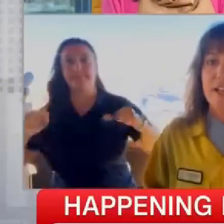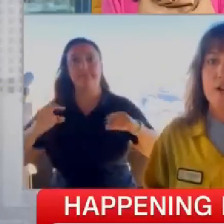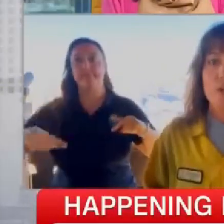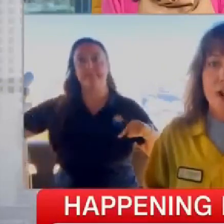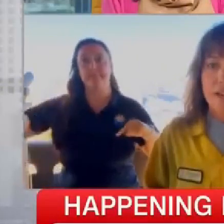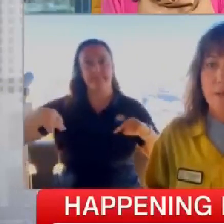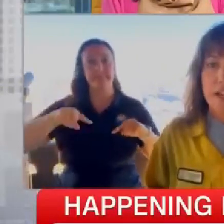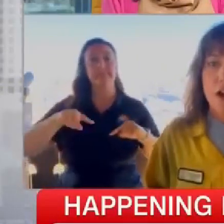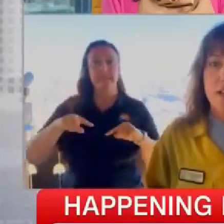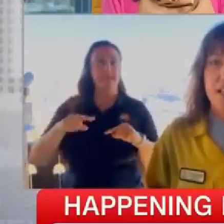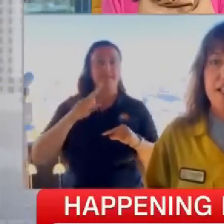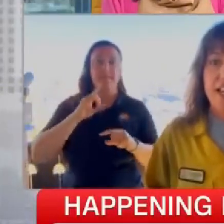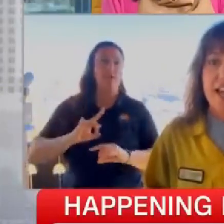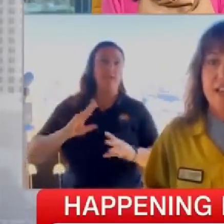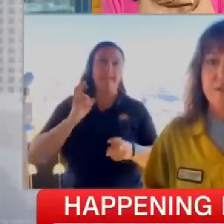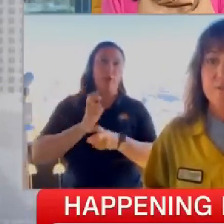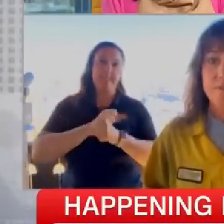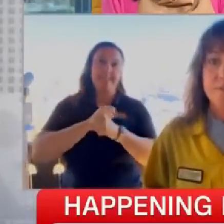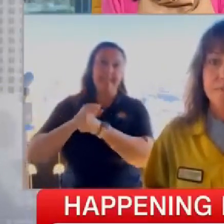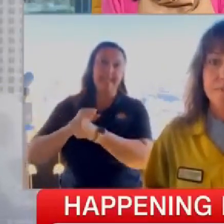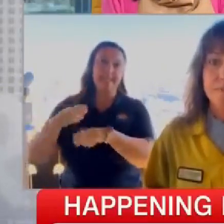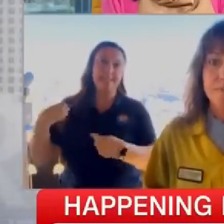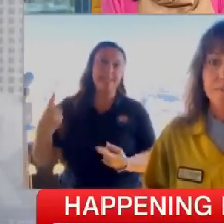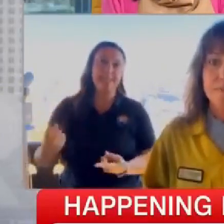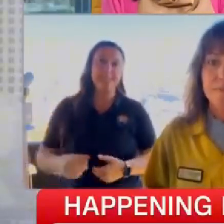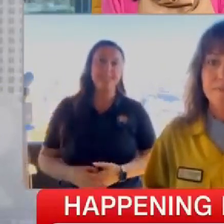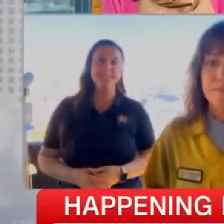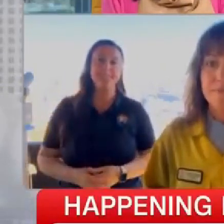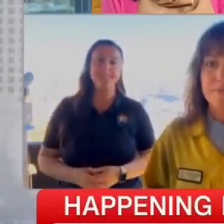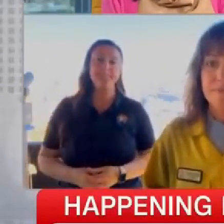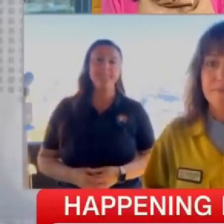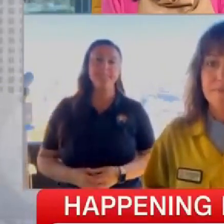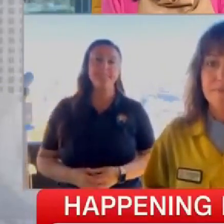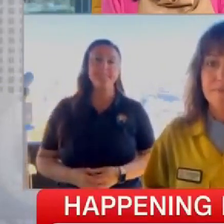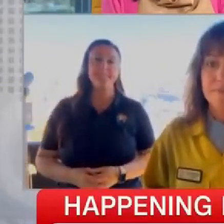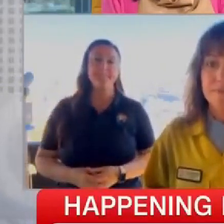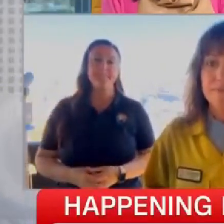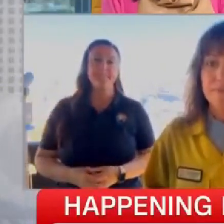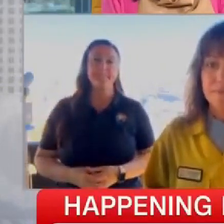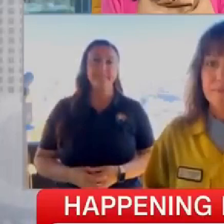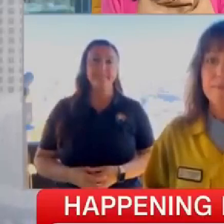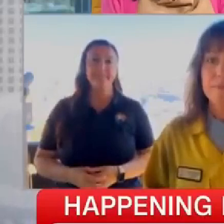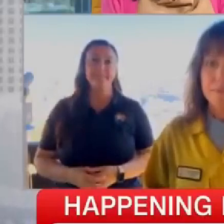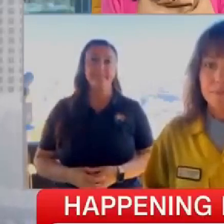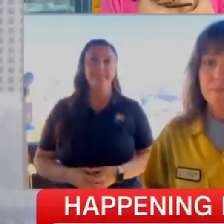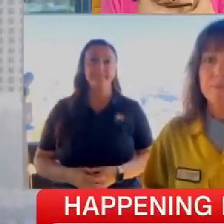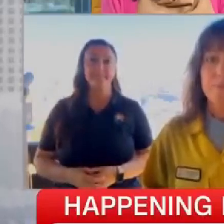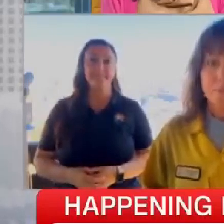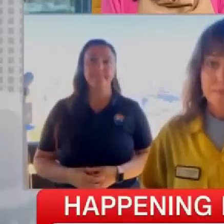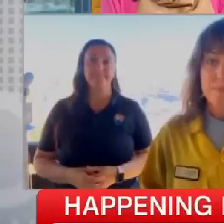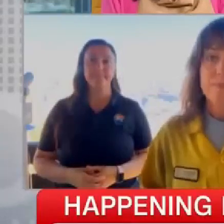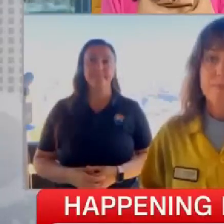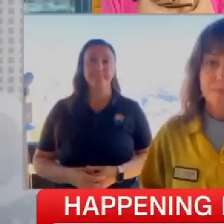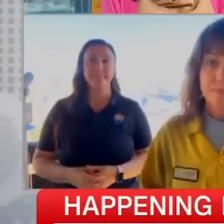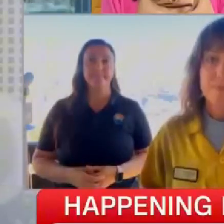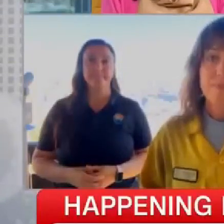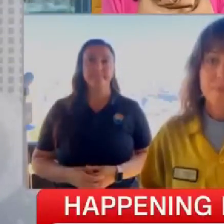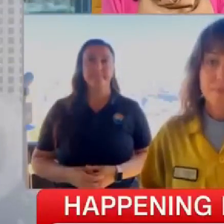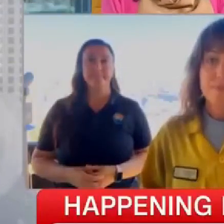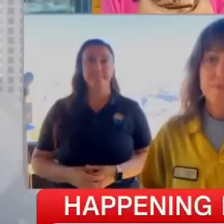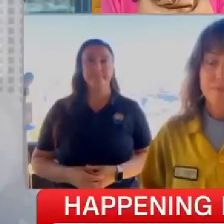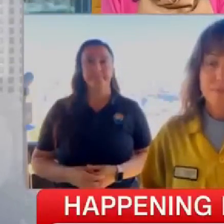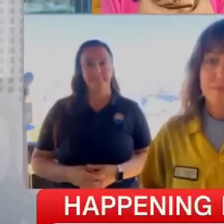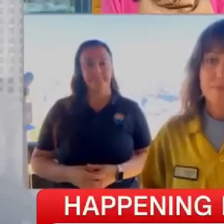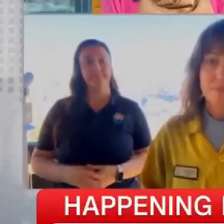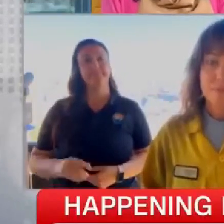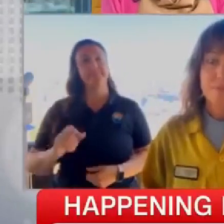been incredibly hard to contain. Wow, I mean, these pictures are extraordinary. You've talked about fire